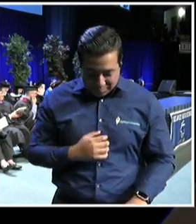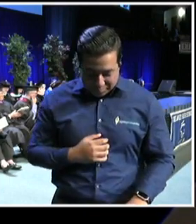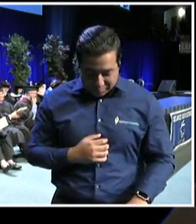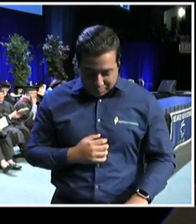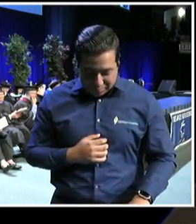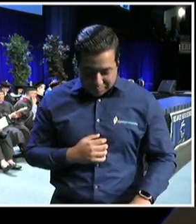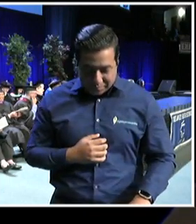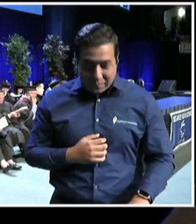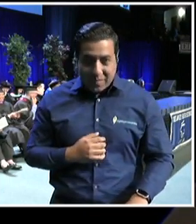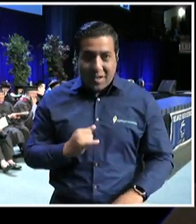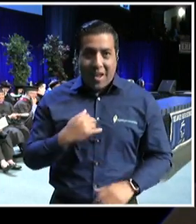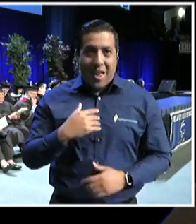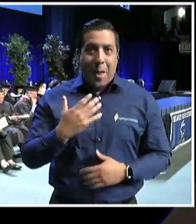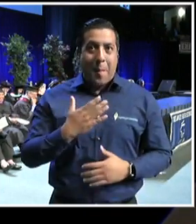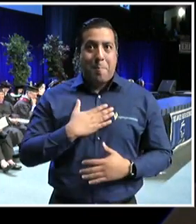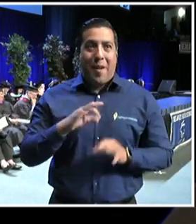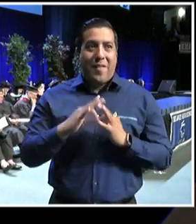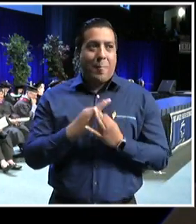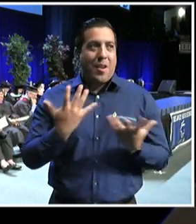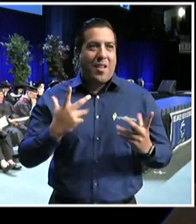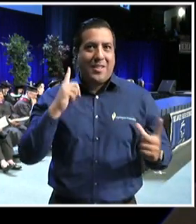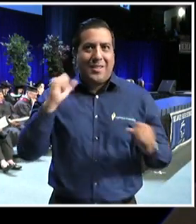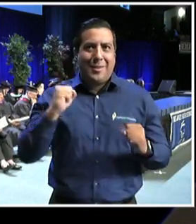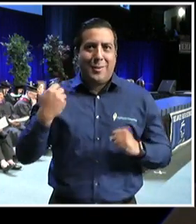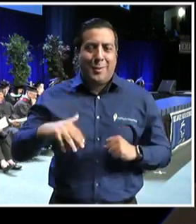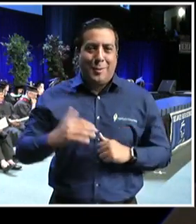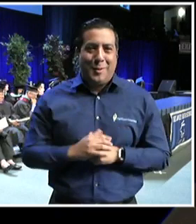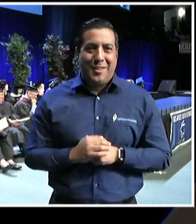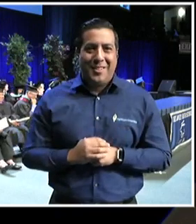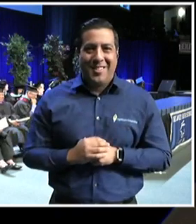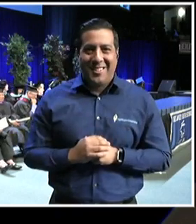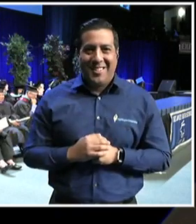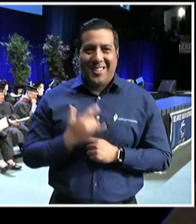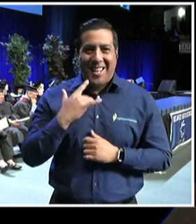Oh, there's my family. I hear them the loudest.